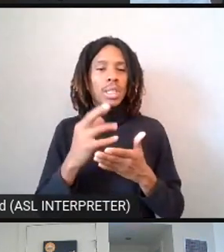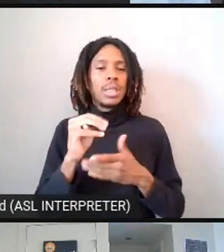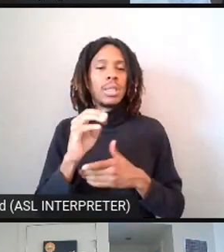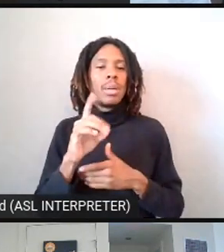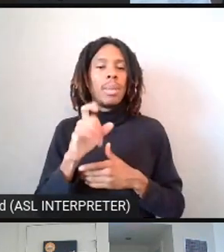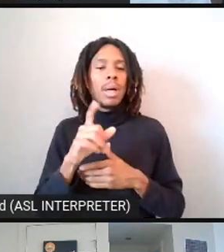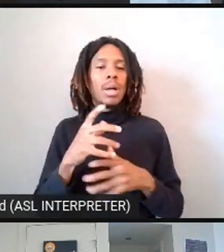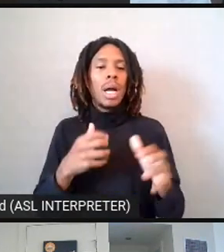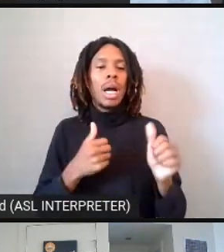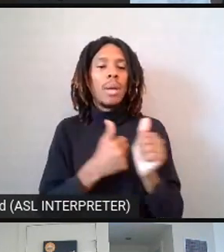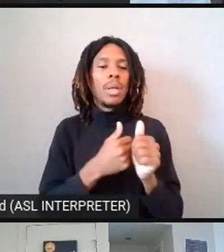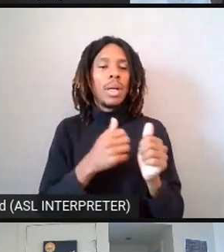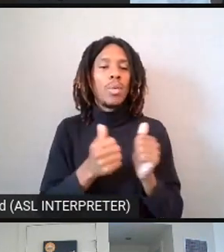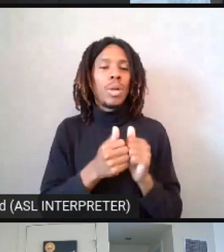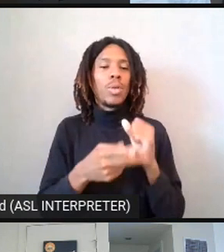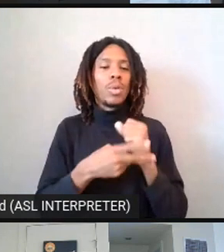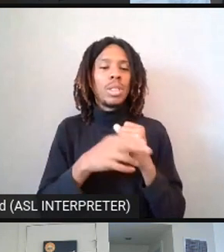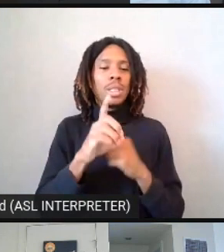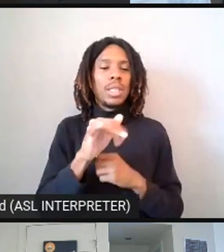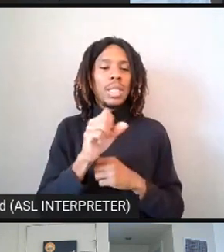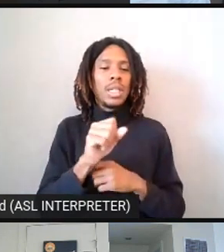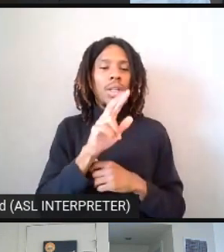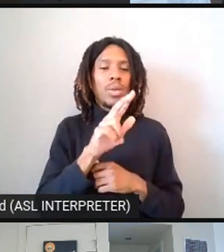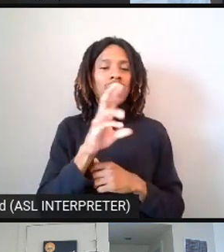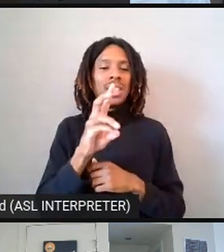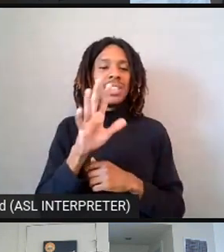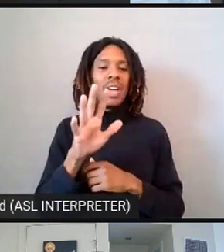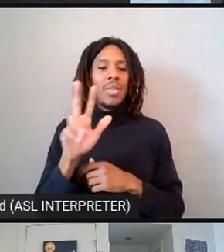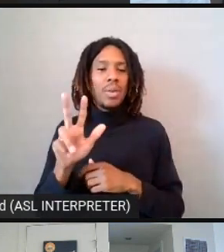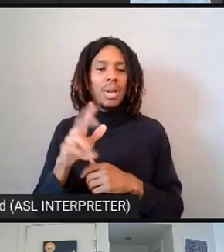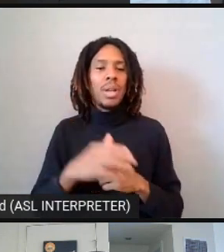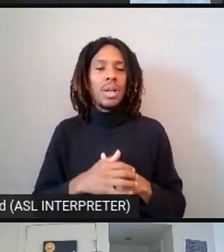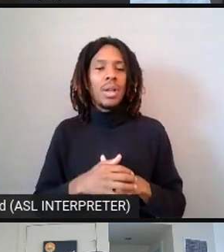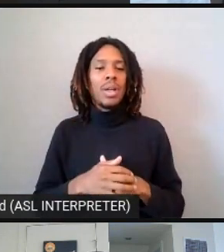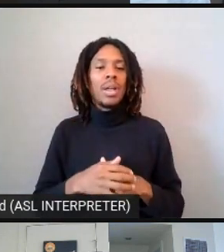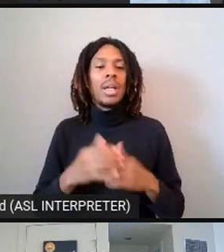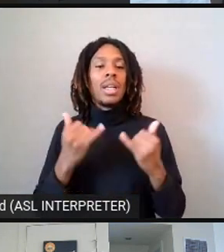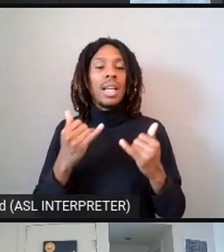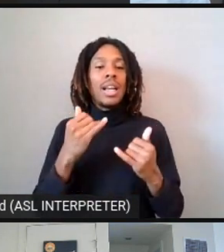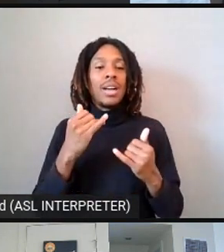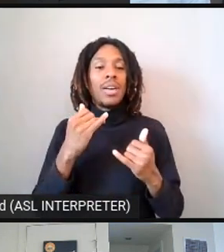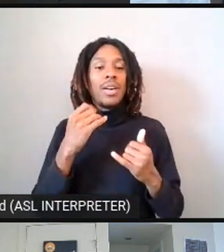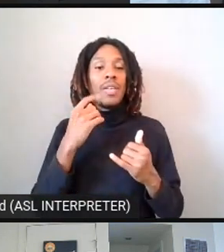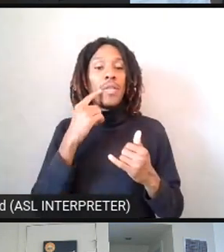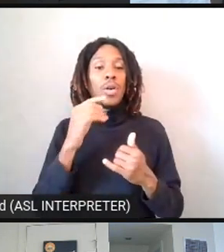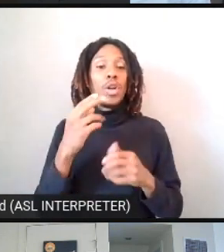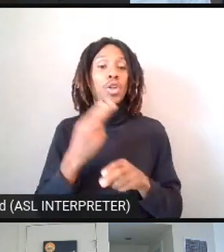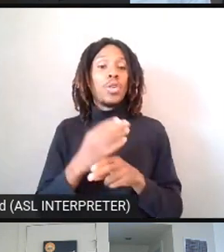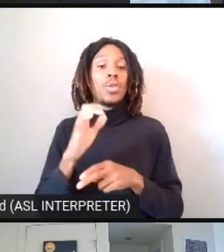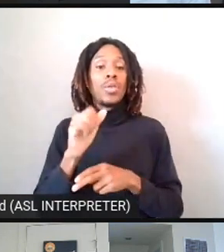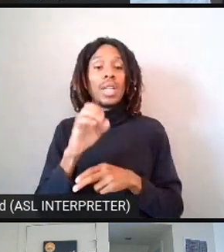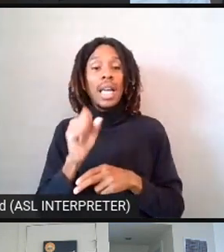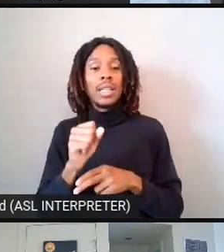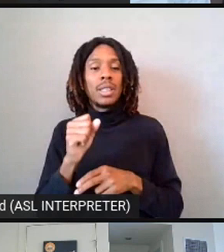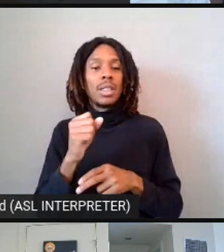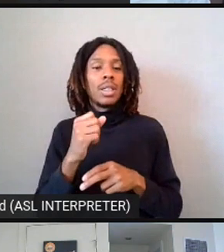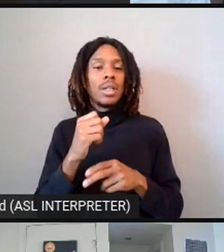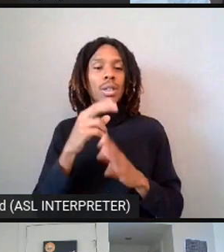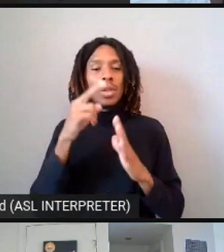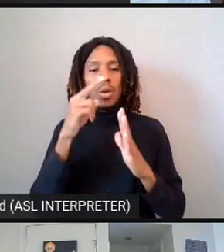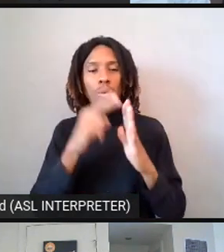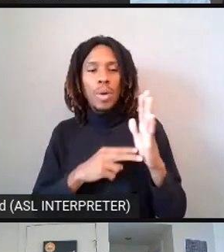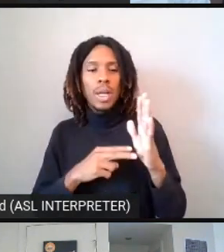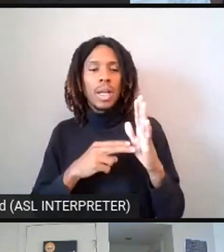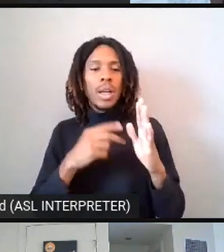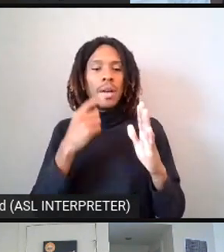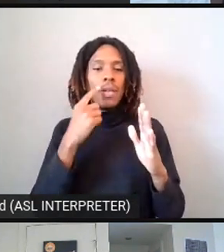the retention days of 3653. And now, specifically for the use cases of reading the state of the resource, either